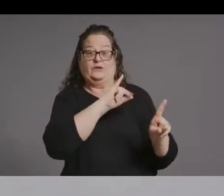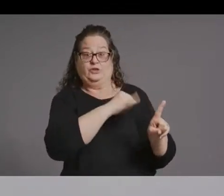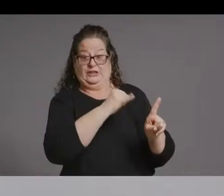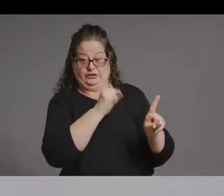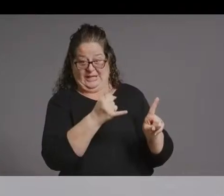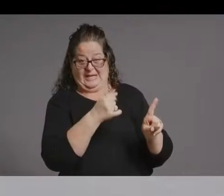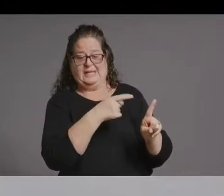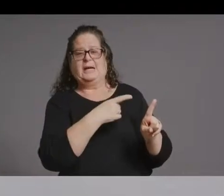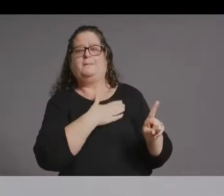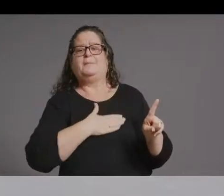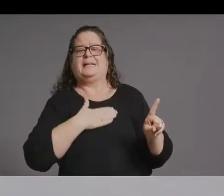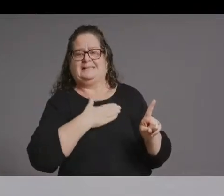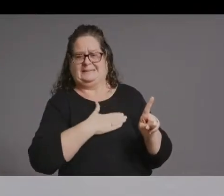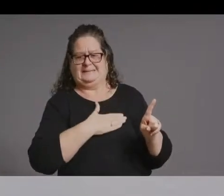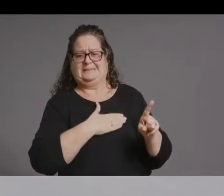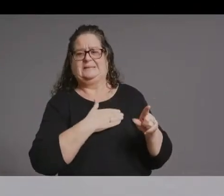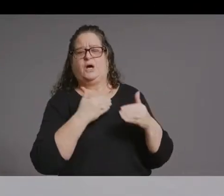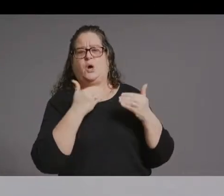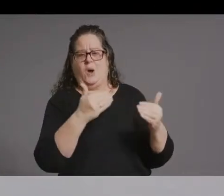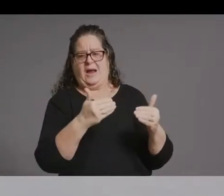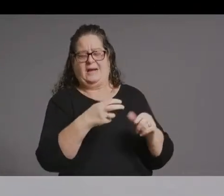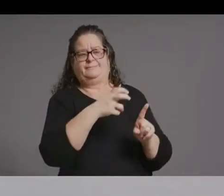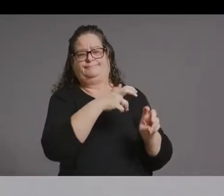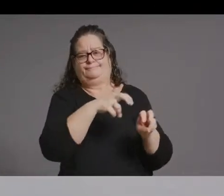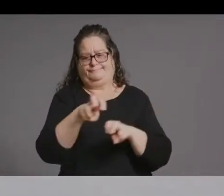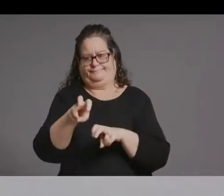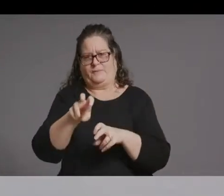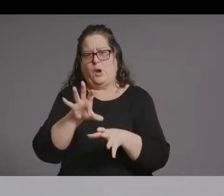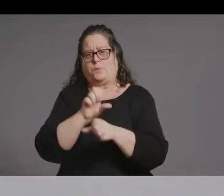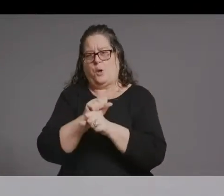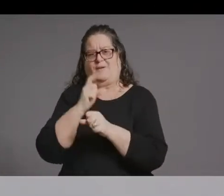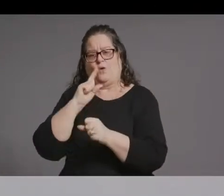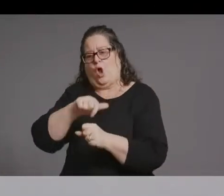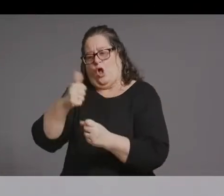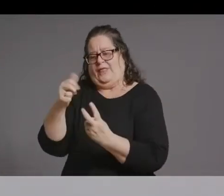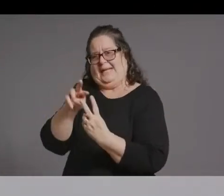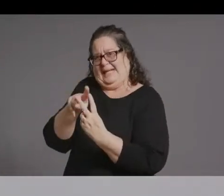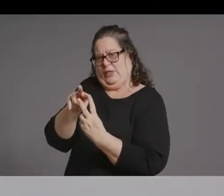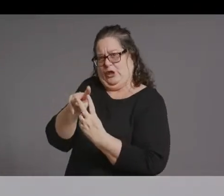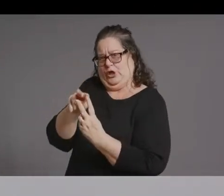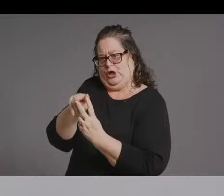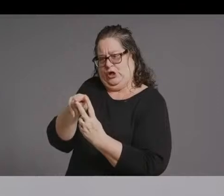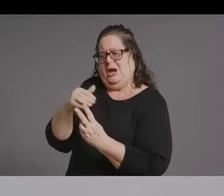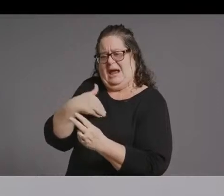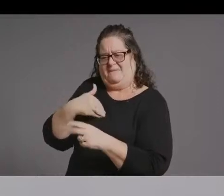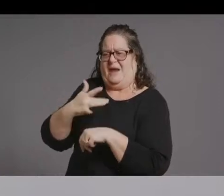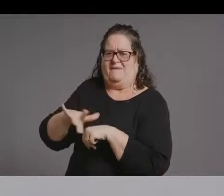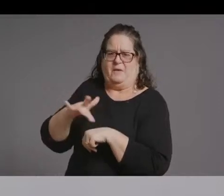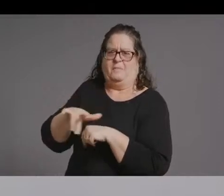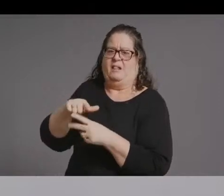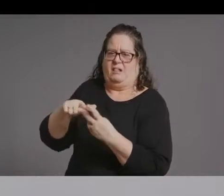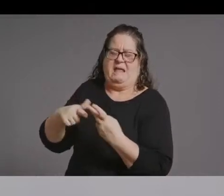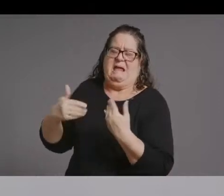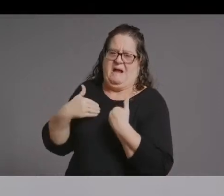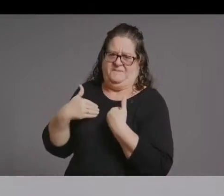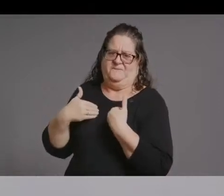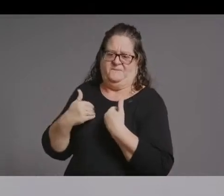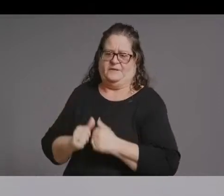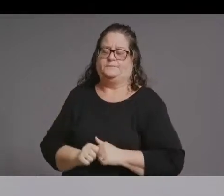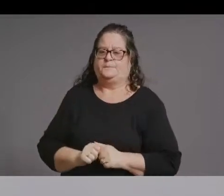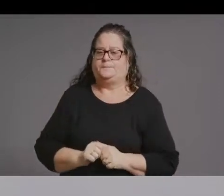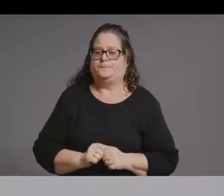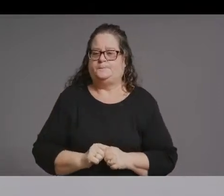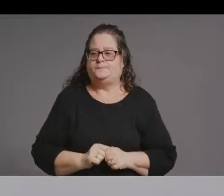around the state. That is a concern, and it's always a concern with, with our